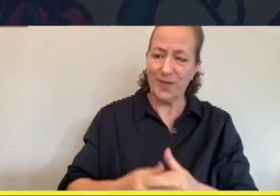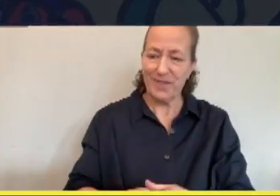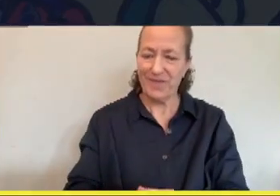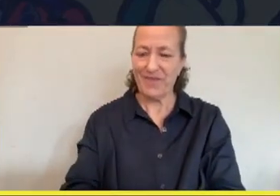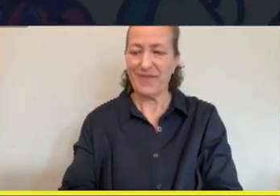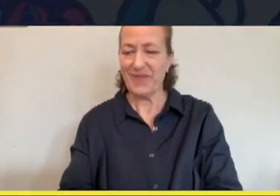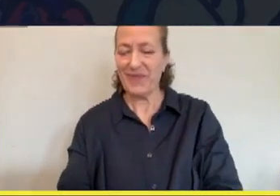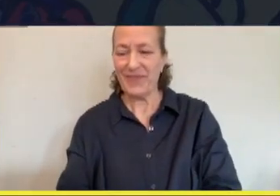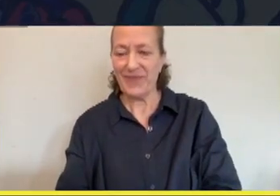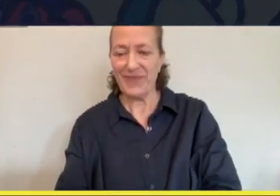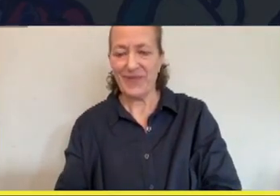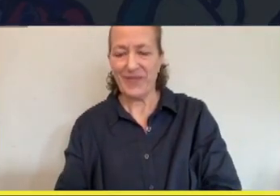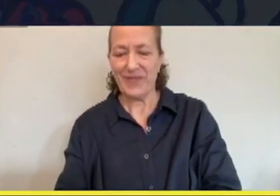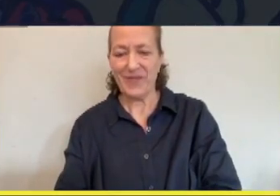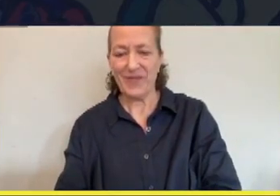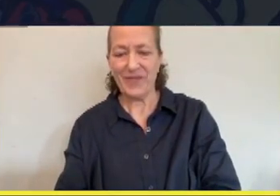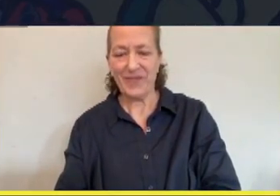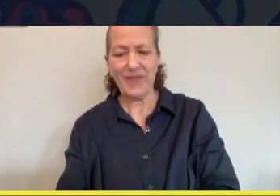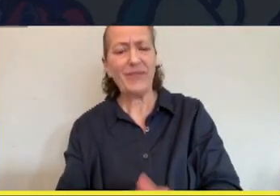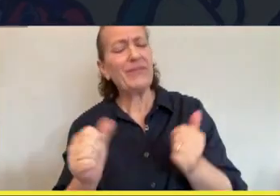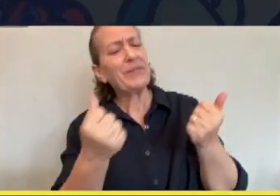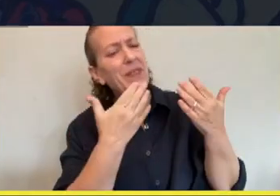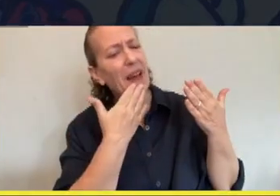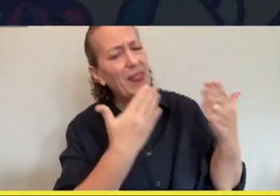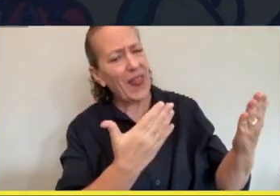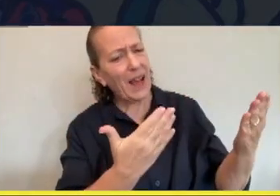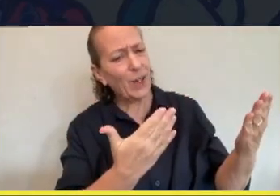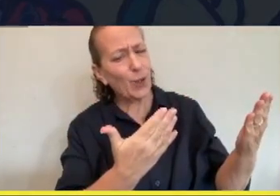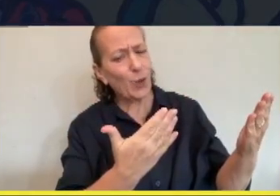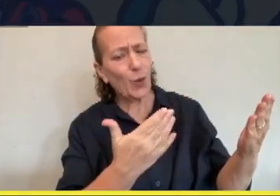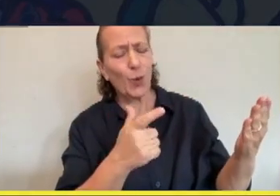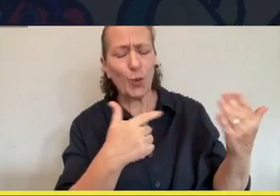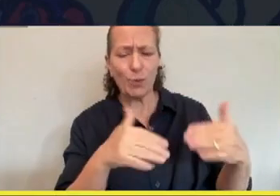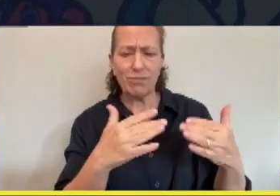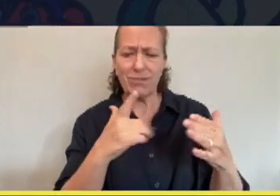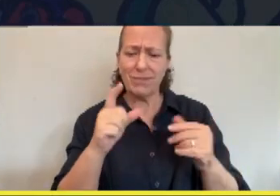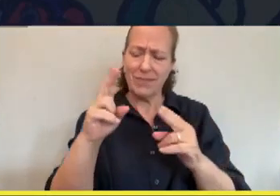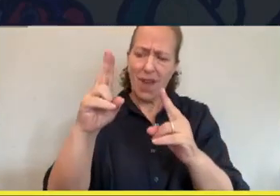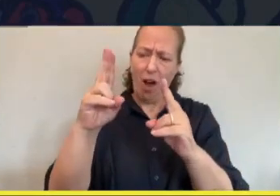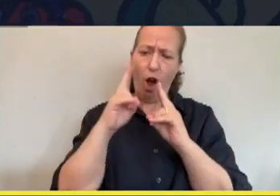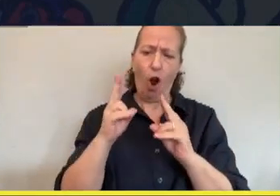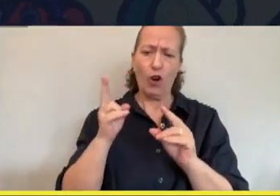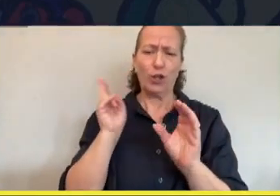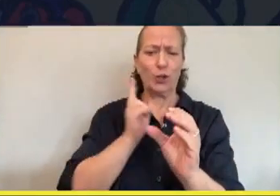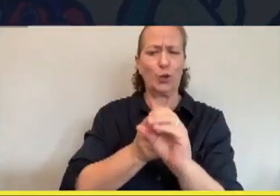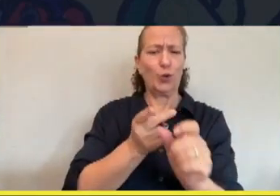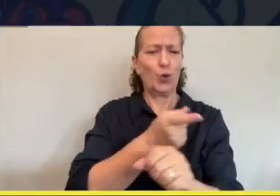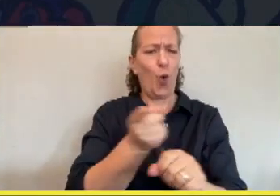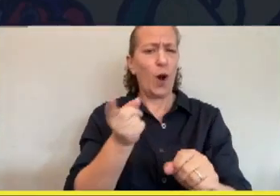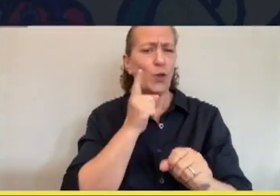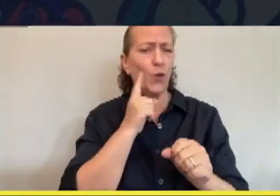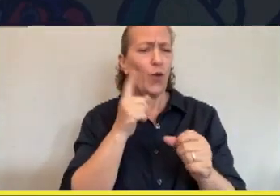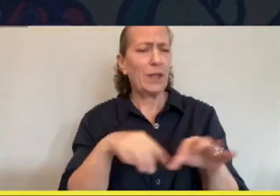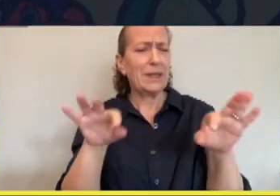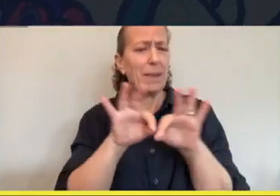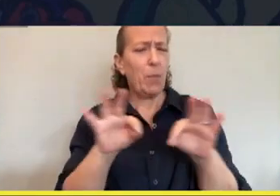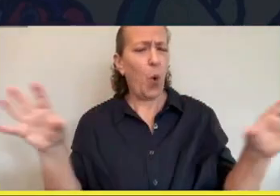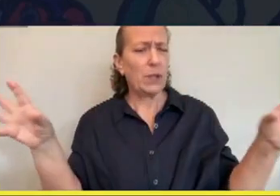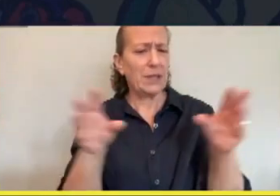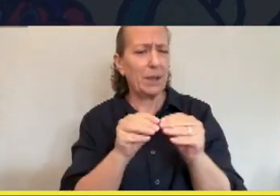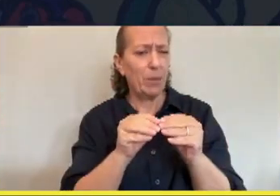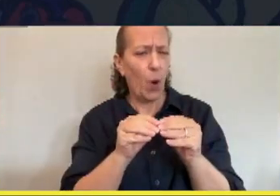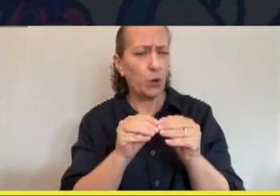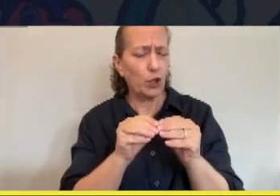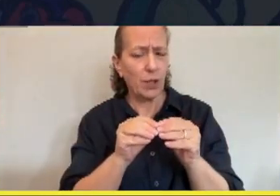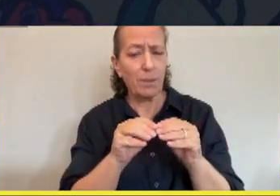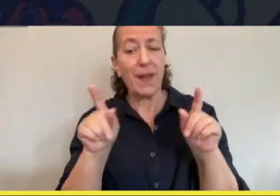Thanks so much, Alan. It is truly an honor to join you today for this important symposium in conjunction with the release of